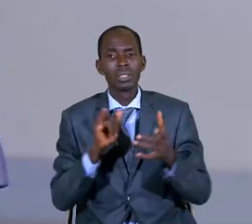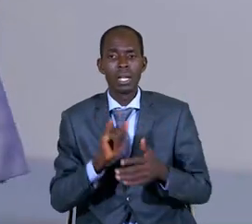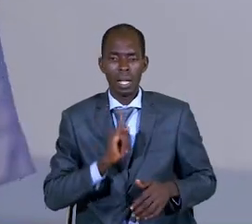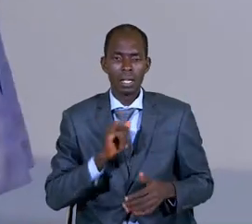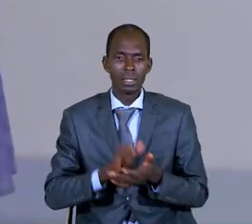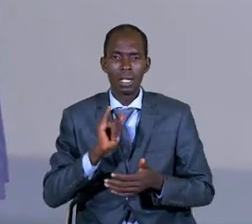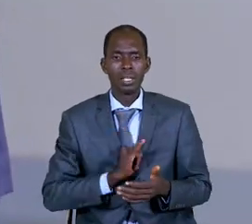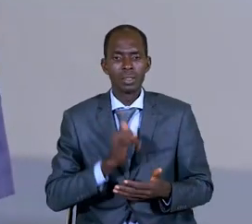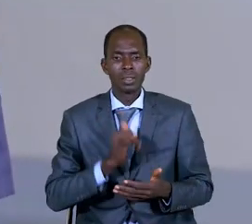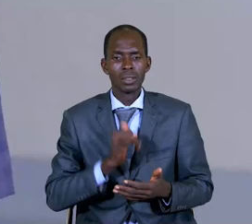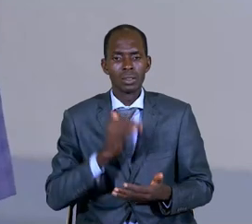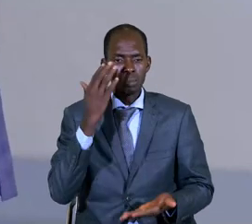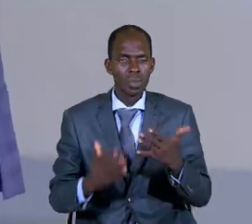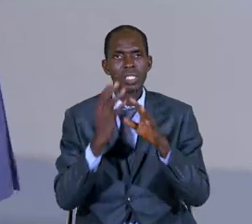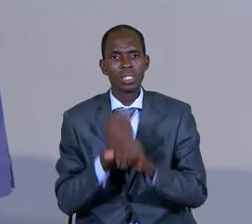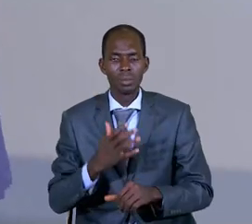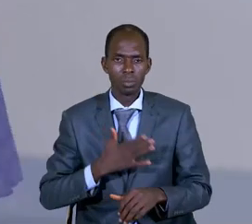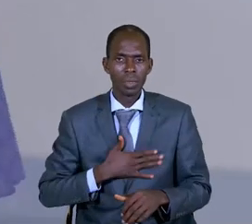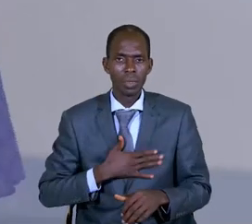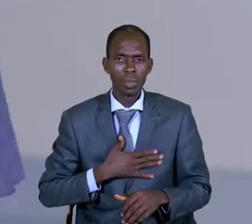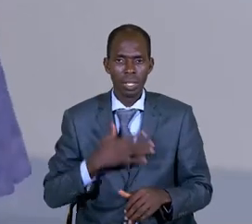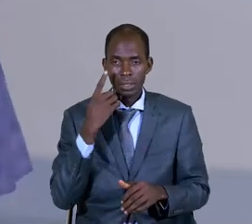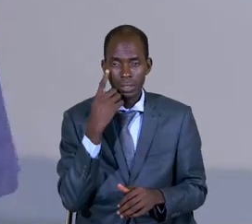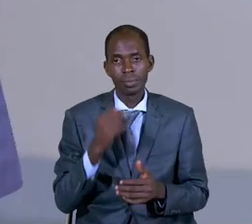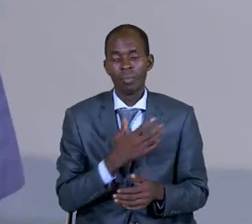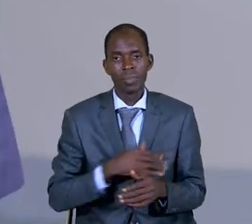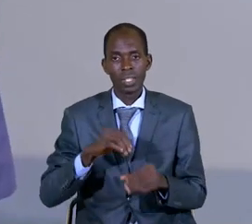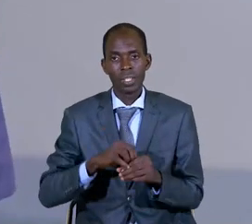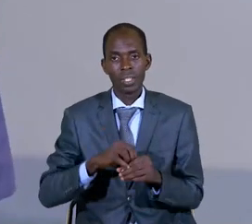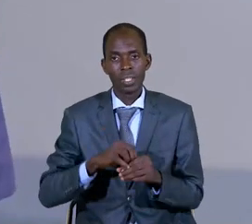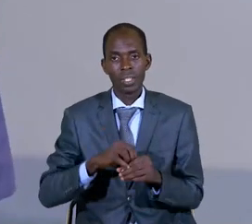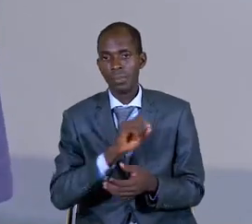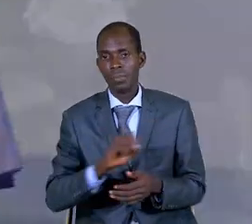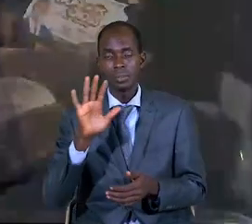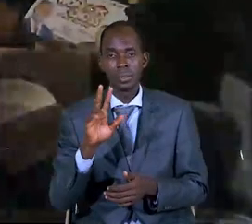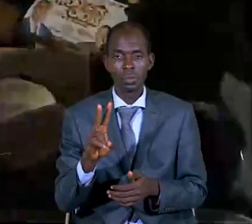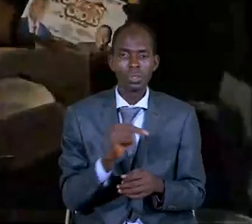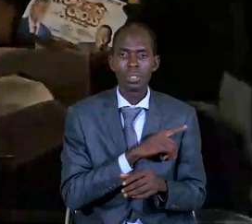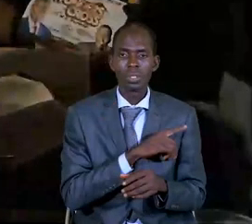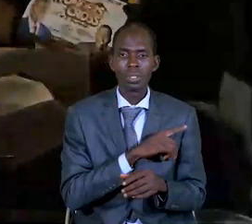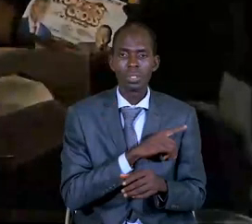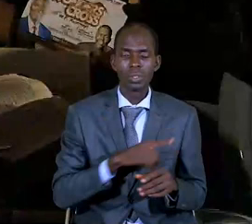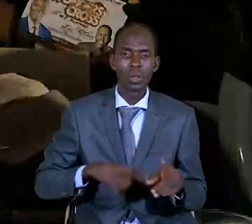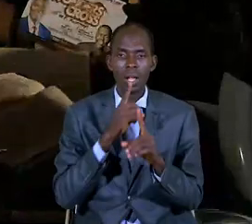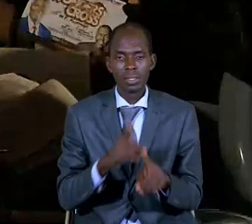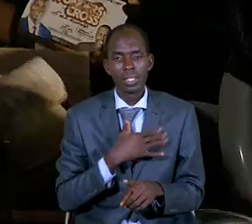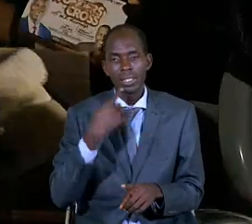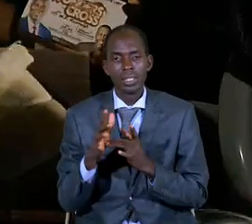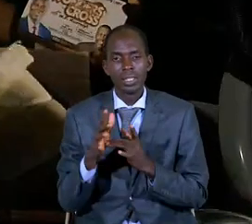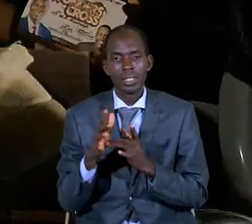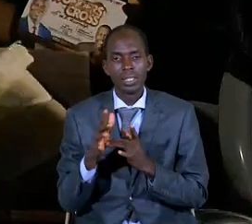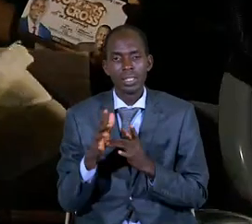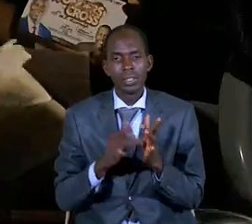that I might receive my sight. And then in verse 52, the Lord said, and Jesus said unto